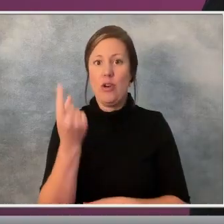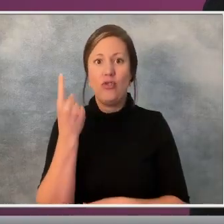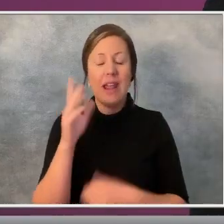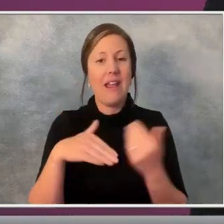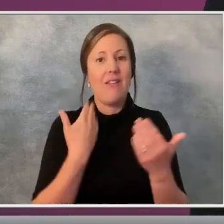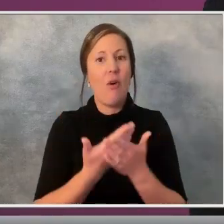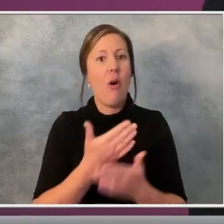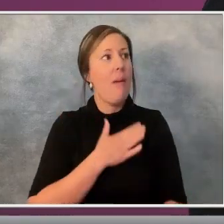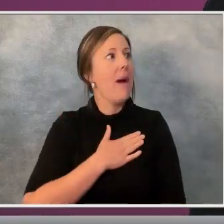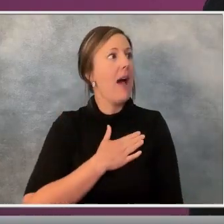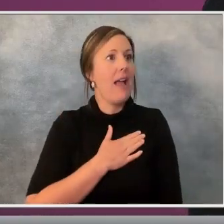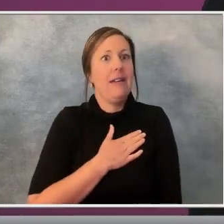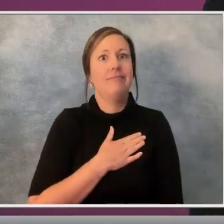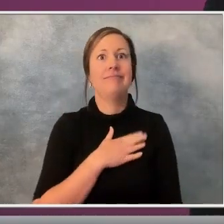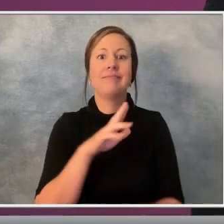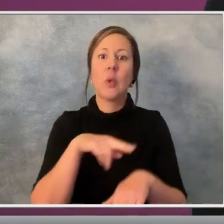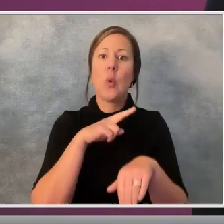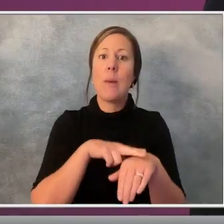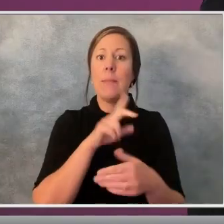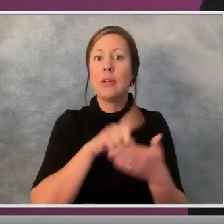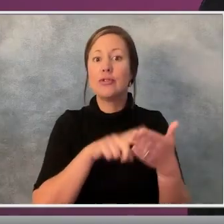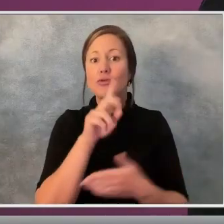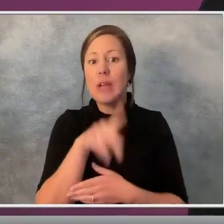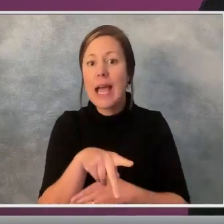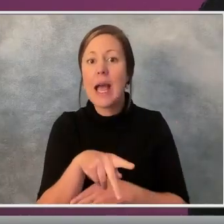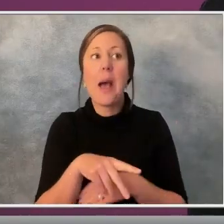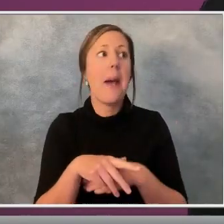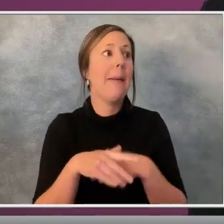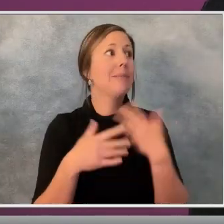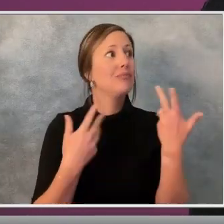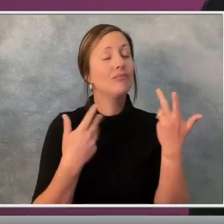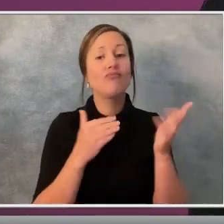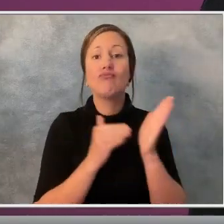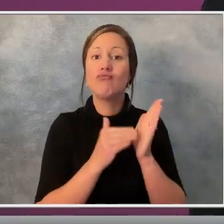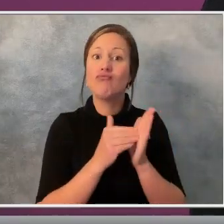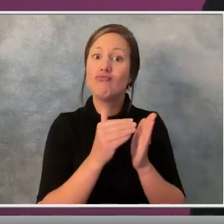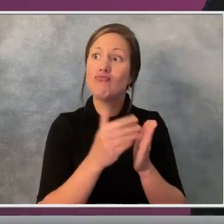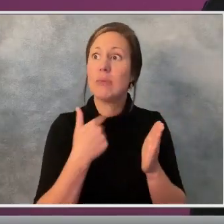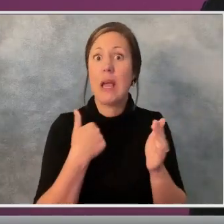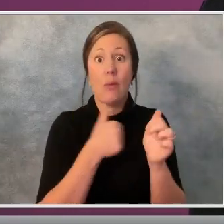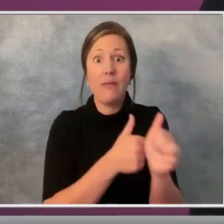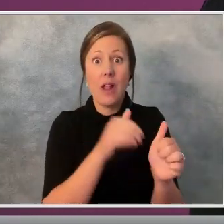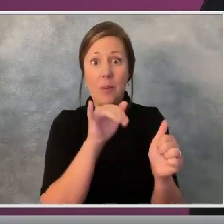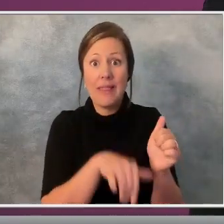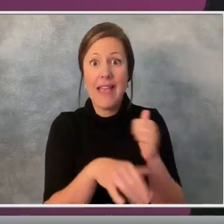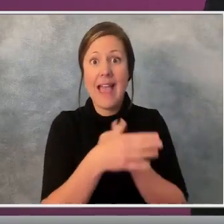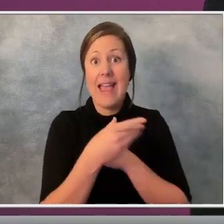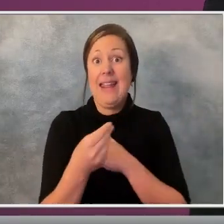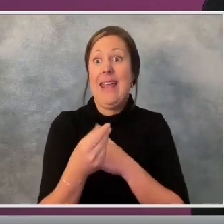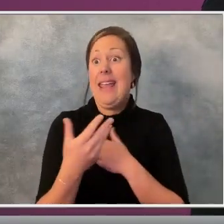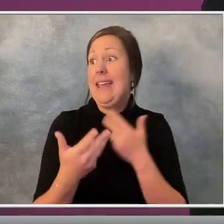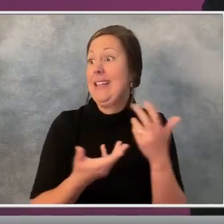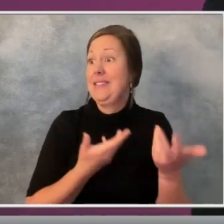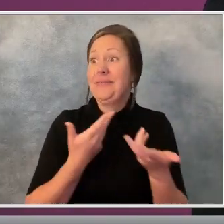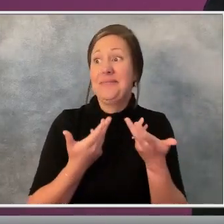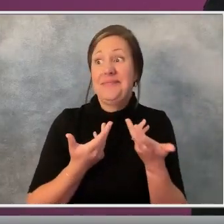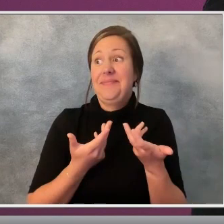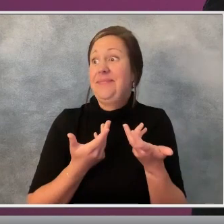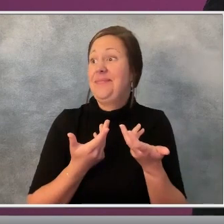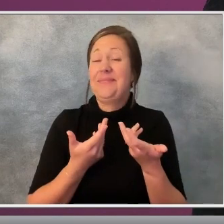and monthly, so I was going in whenever they told me to, and it's just something that came just out of the